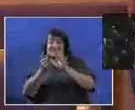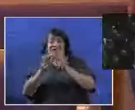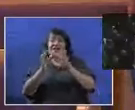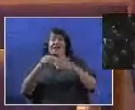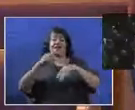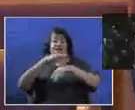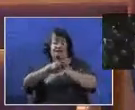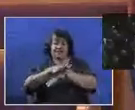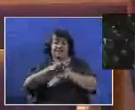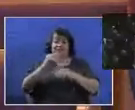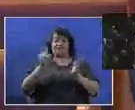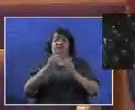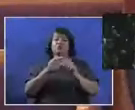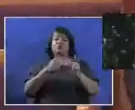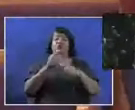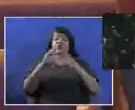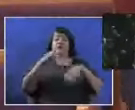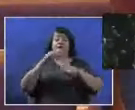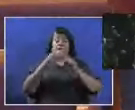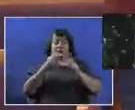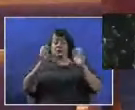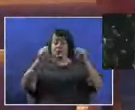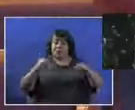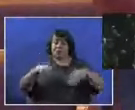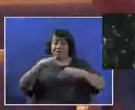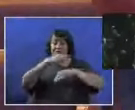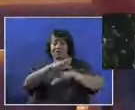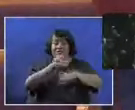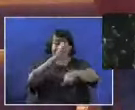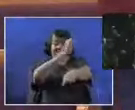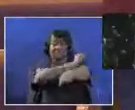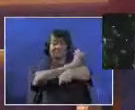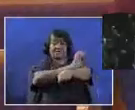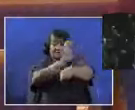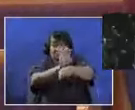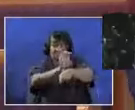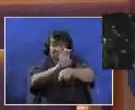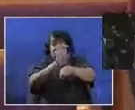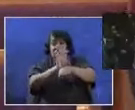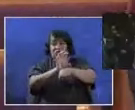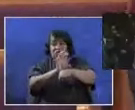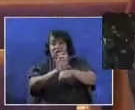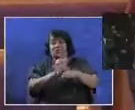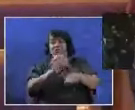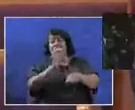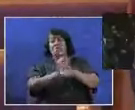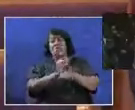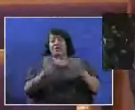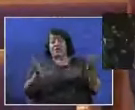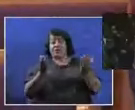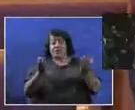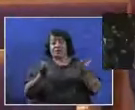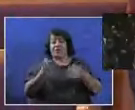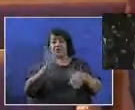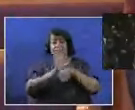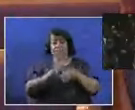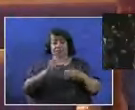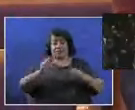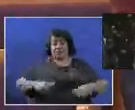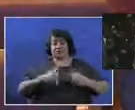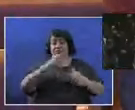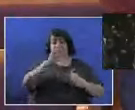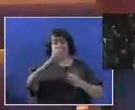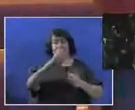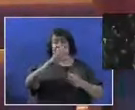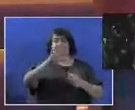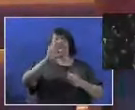week. Send it to St. Stephen Baptist Church to the attention of the trustees. The address here is 1018 South 15th Street, Louisville,